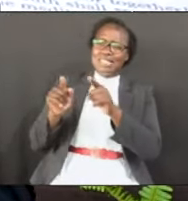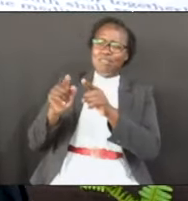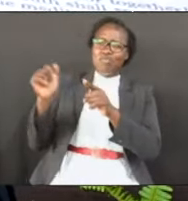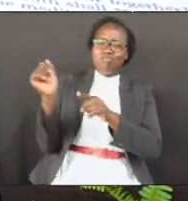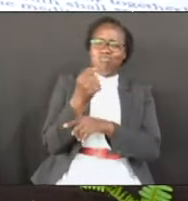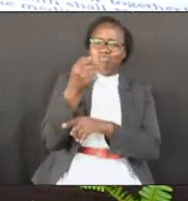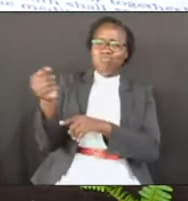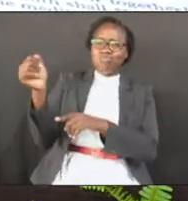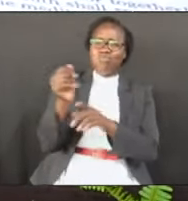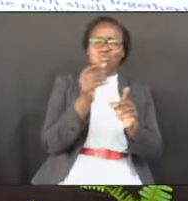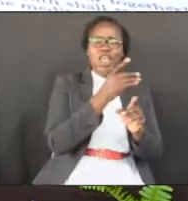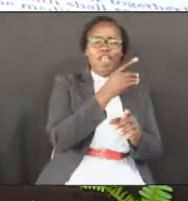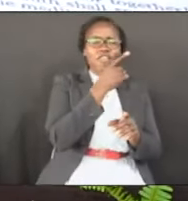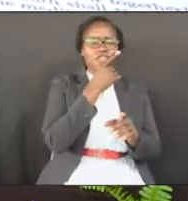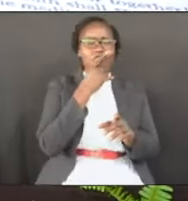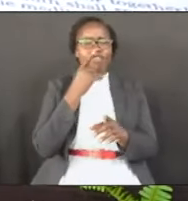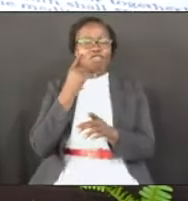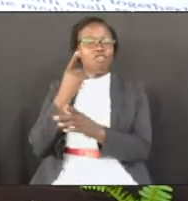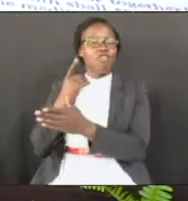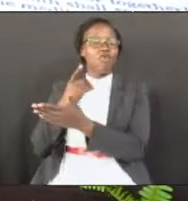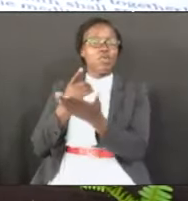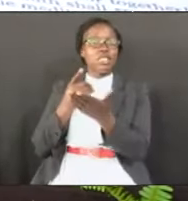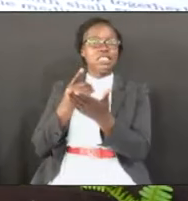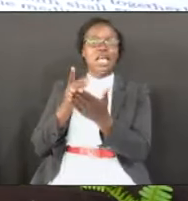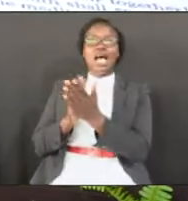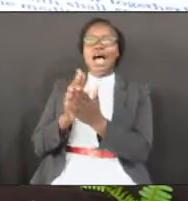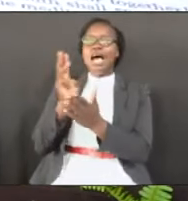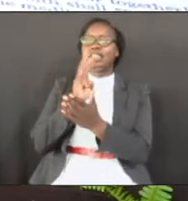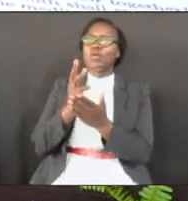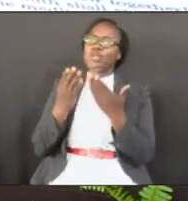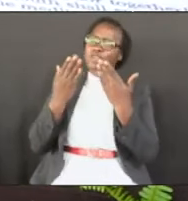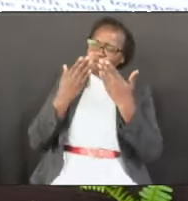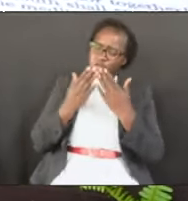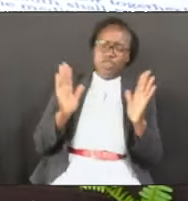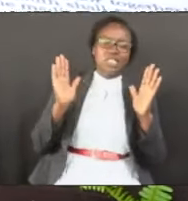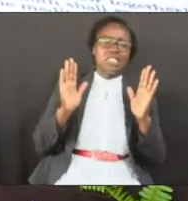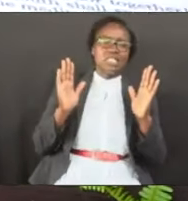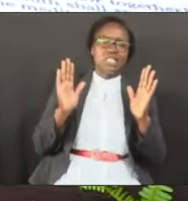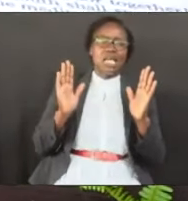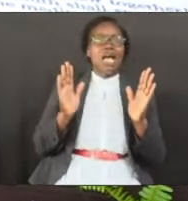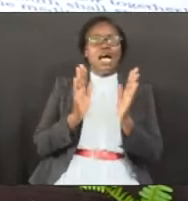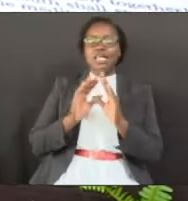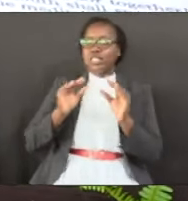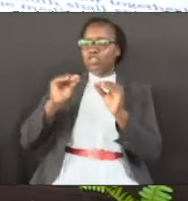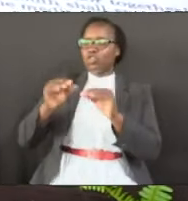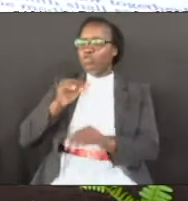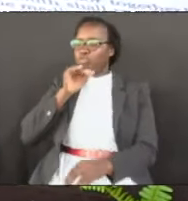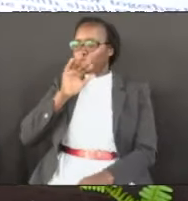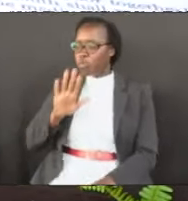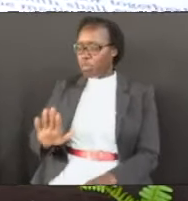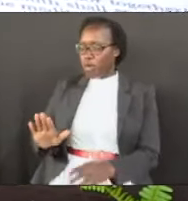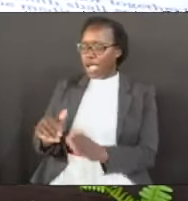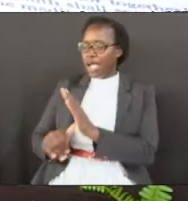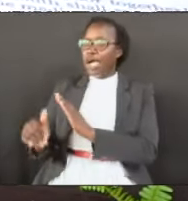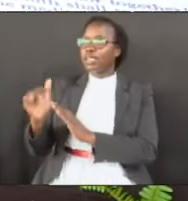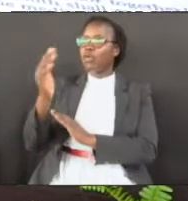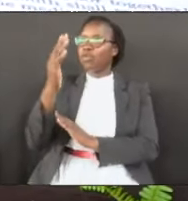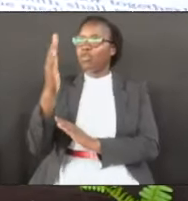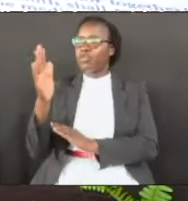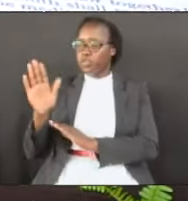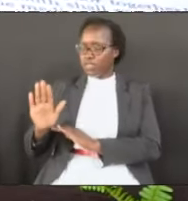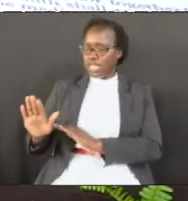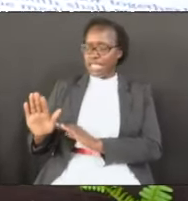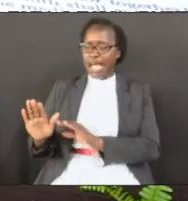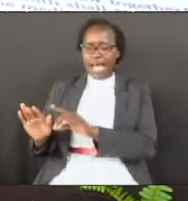of Beersheba. And the water in the skin was used up, and she placed the boy under one of the shrubs. Then